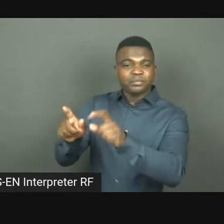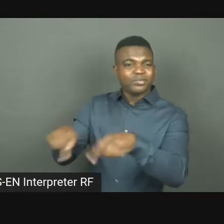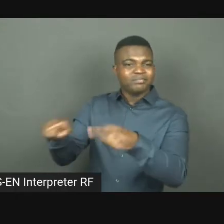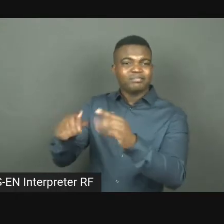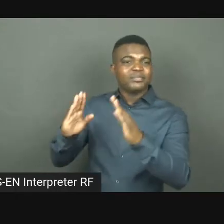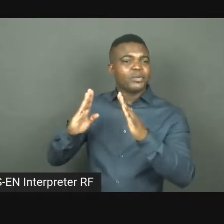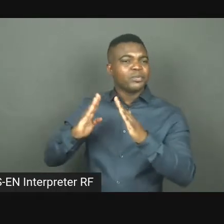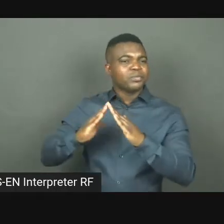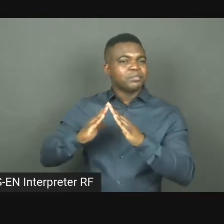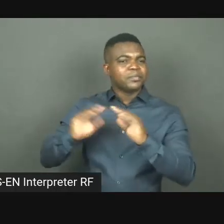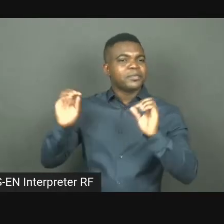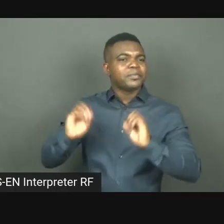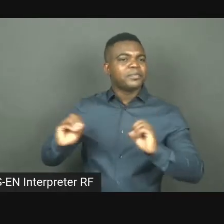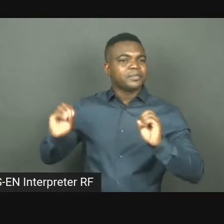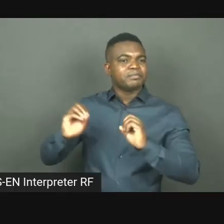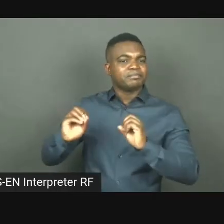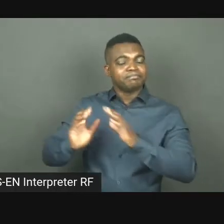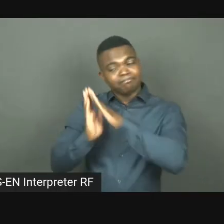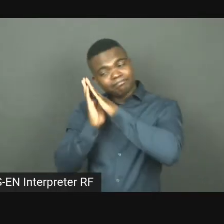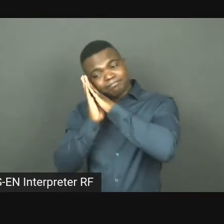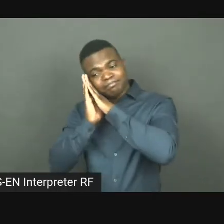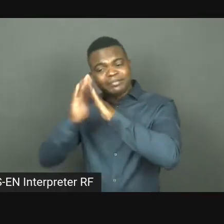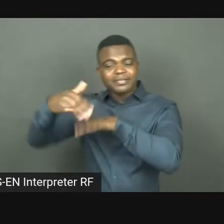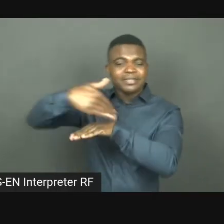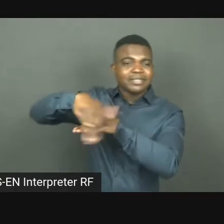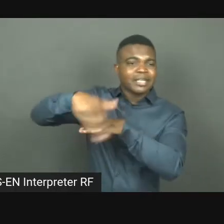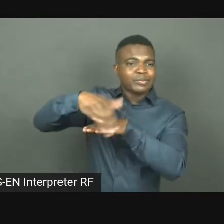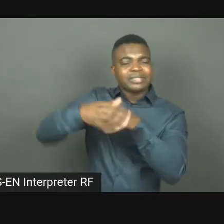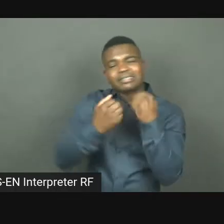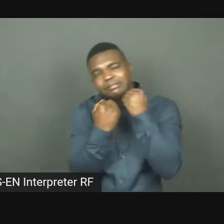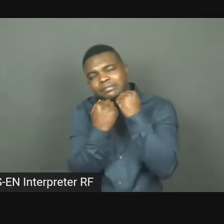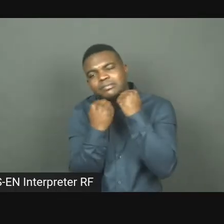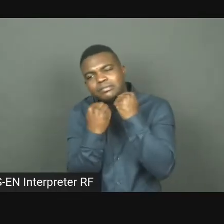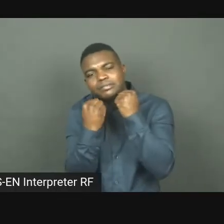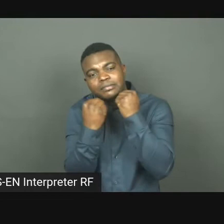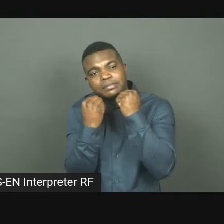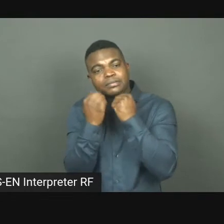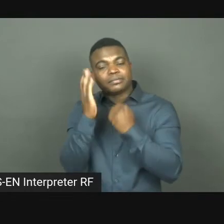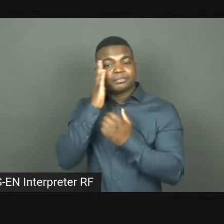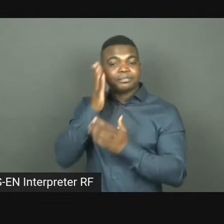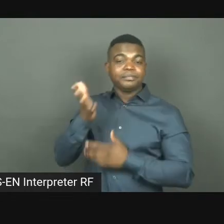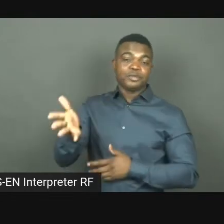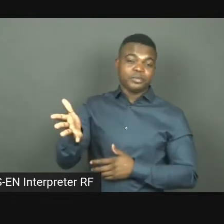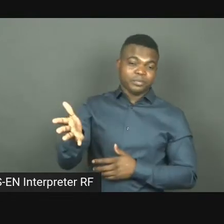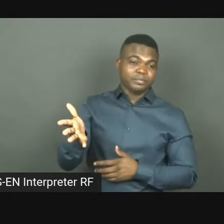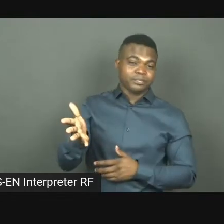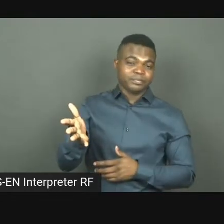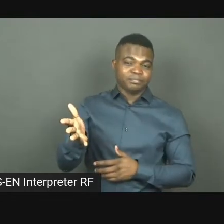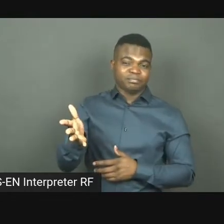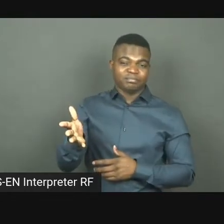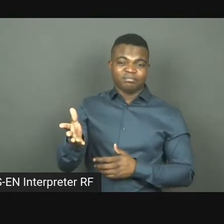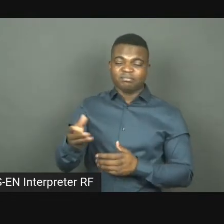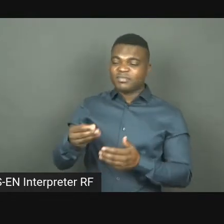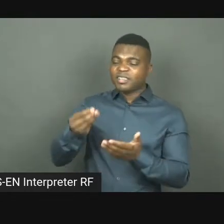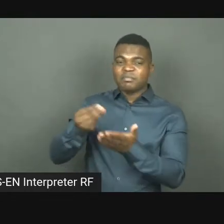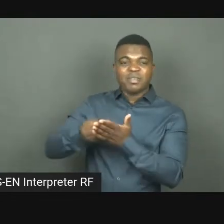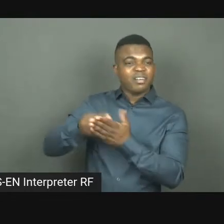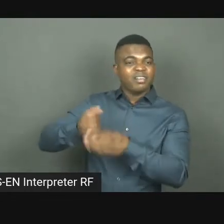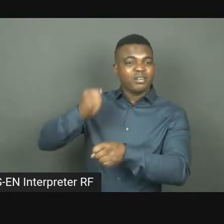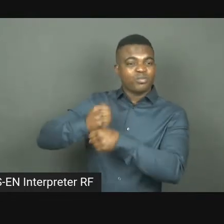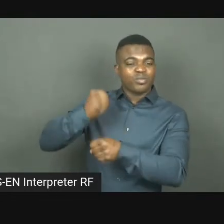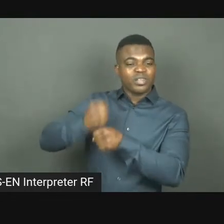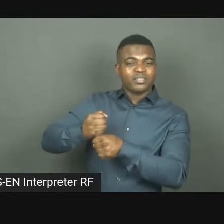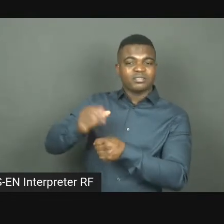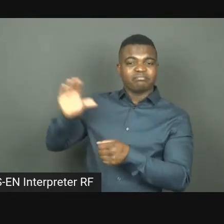socioeconomic challenges in place. People in small towns and rural communities outside of large